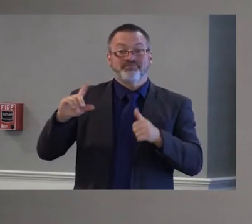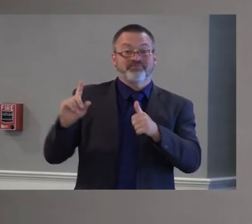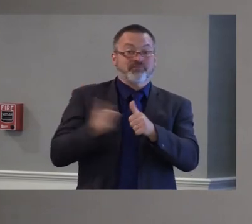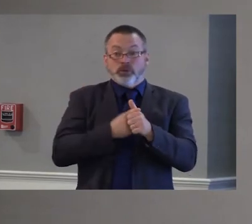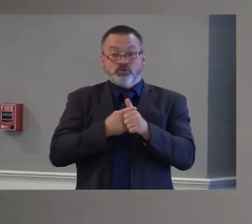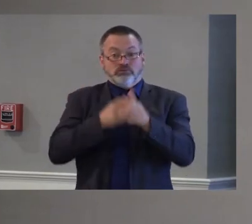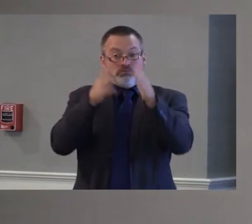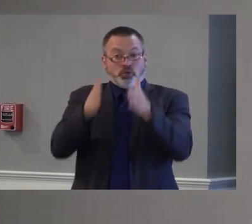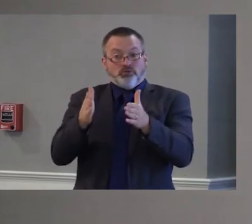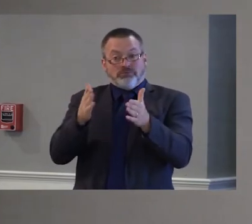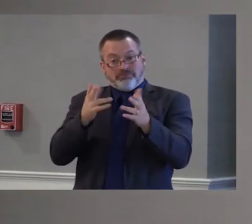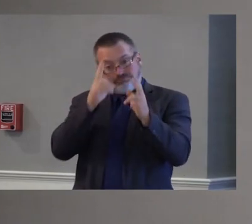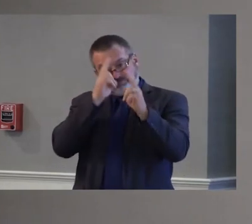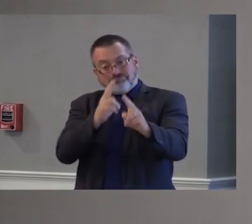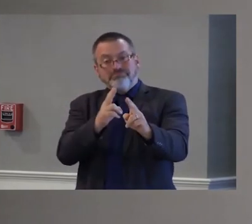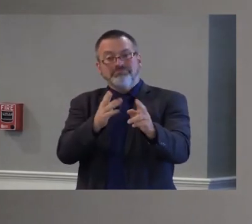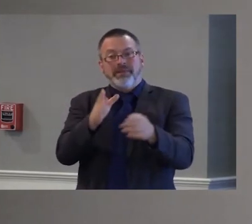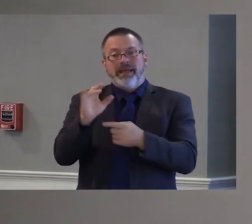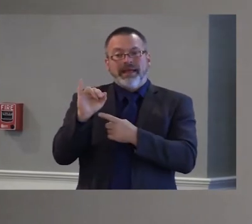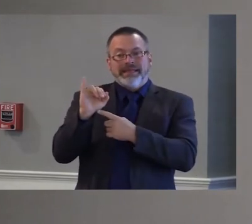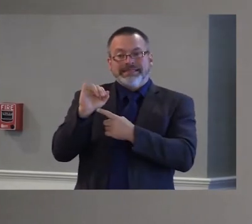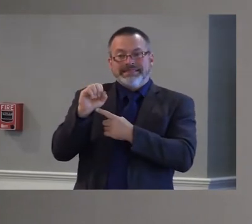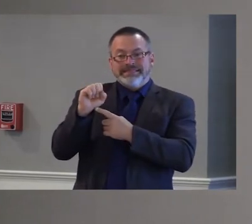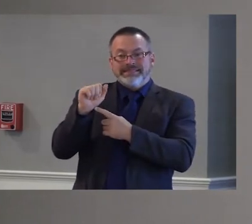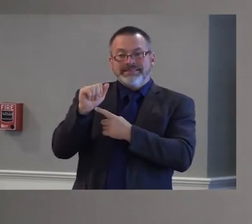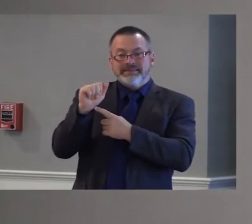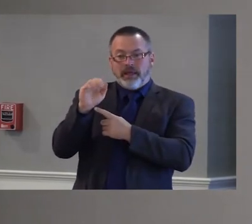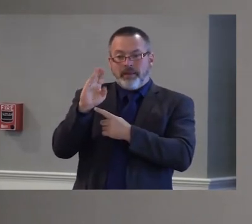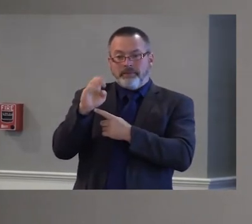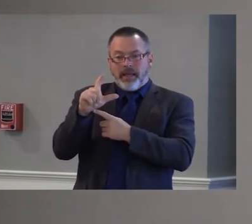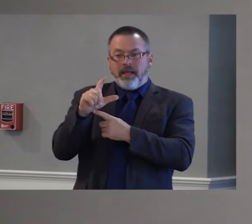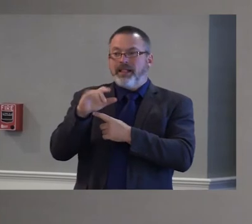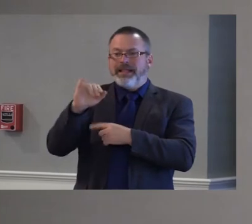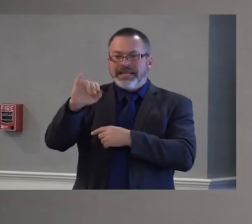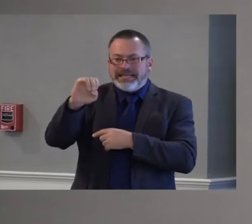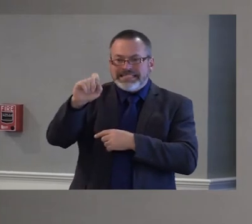Estrin. And is Isabel here? Yeah.